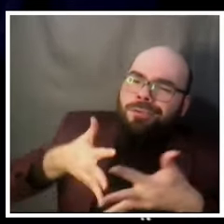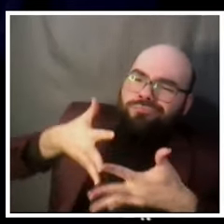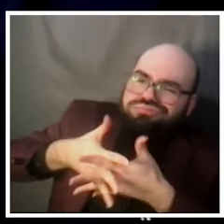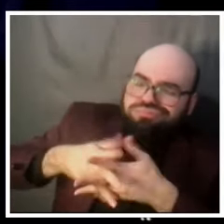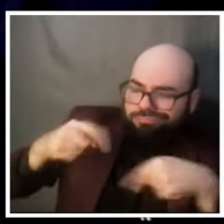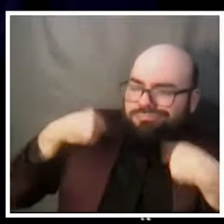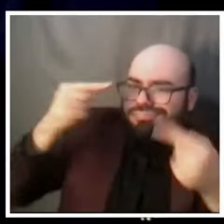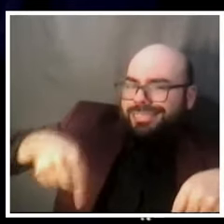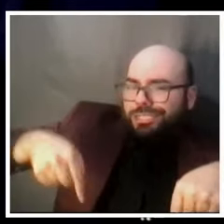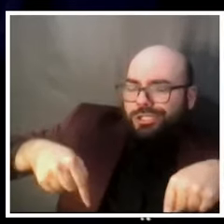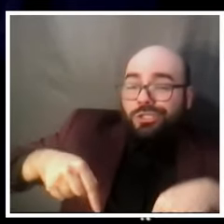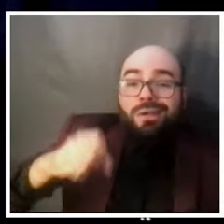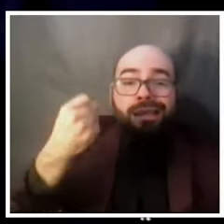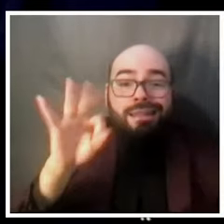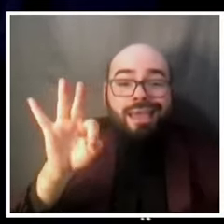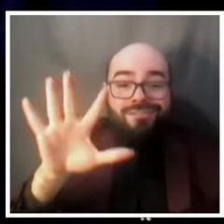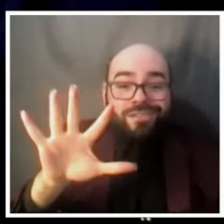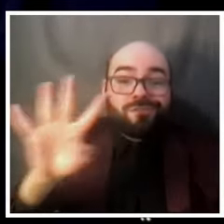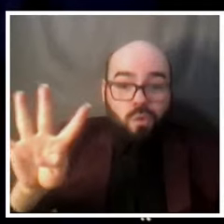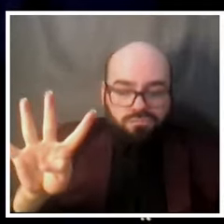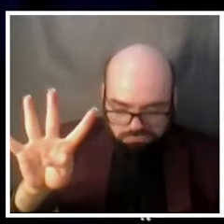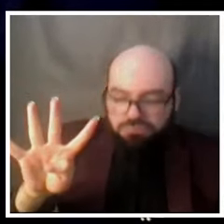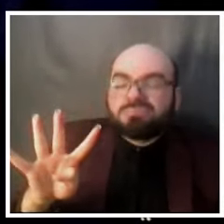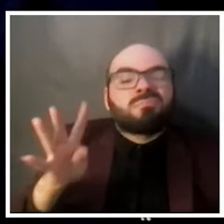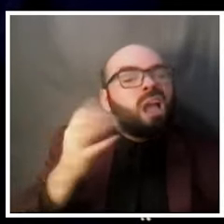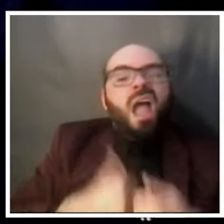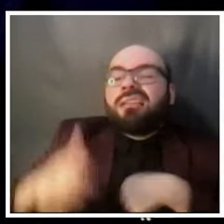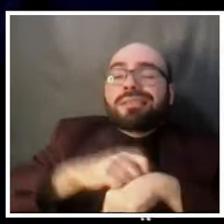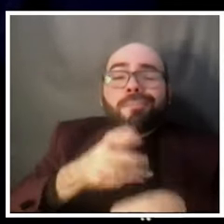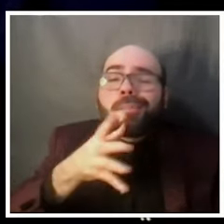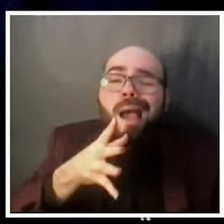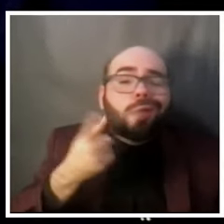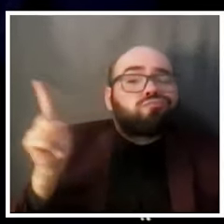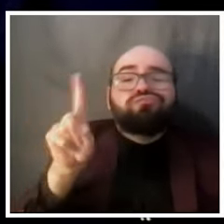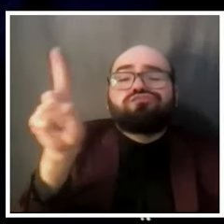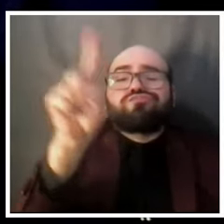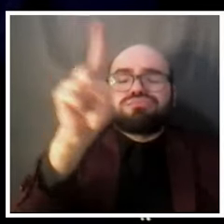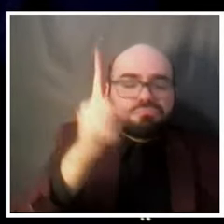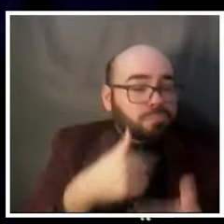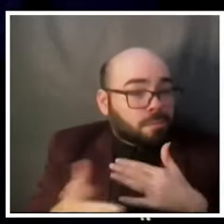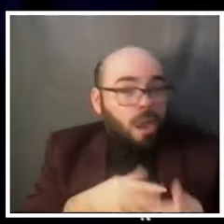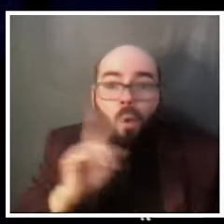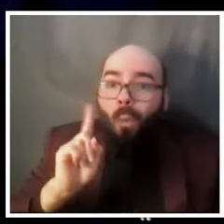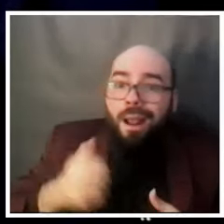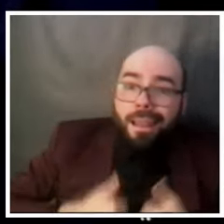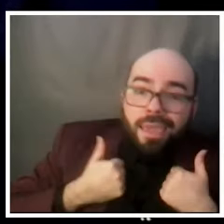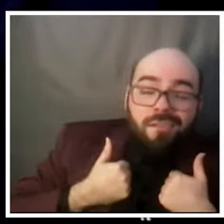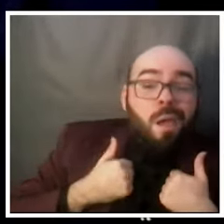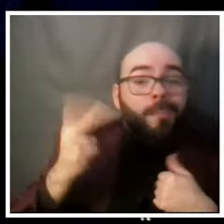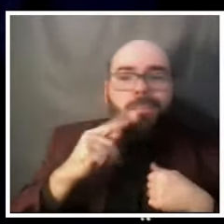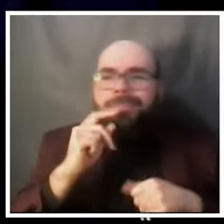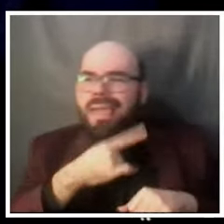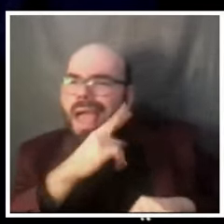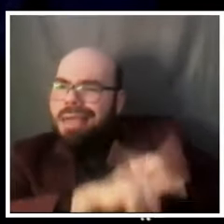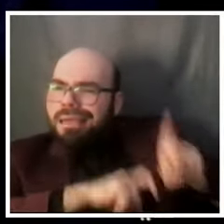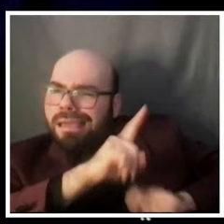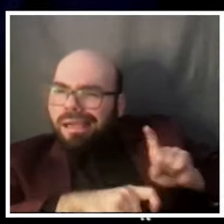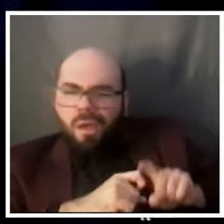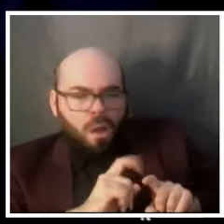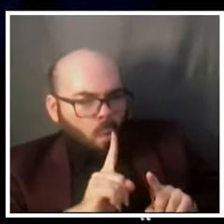I swear to God, whenever she was asked, no matter where we were, Mrs. Biden, where you live, where you from, she said, Scranton.